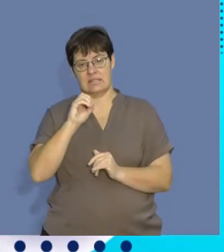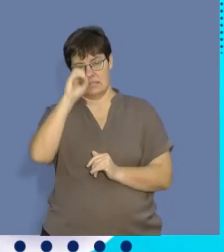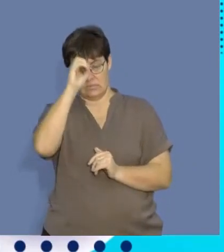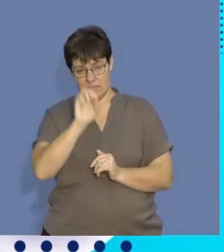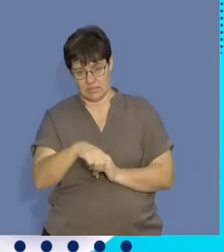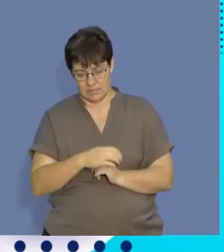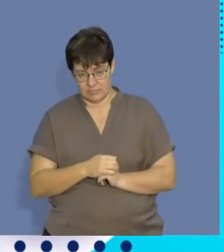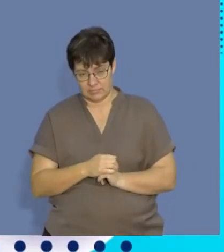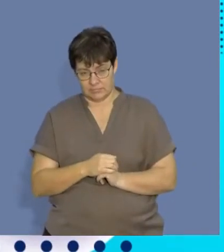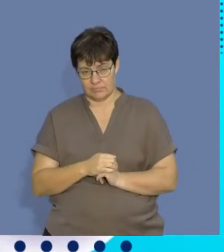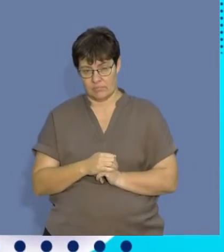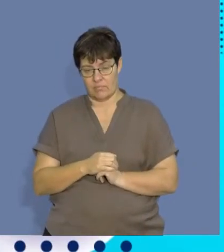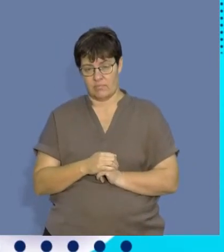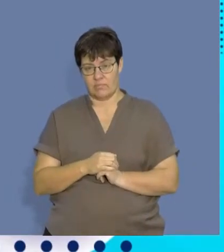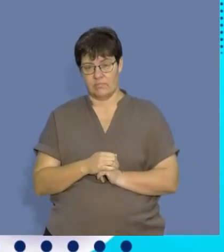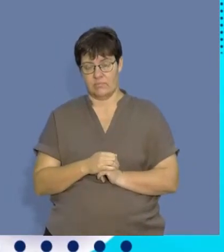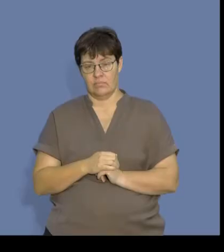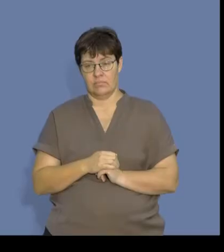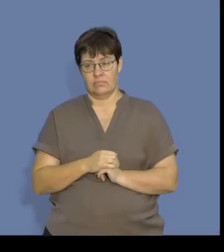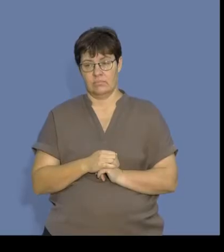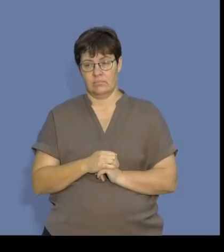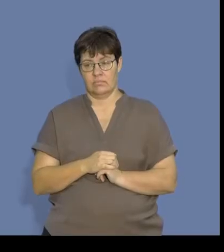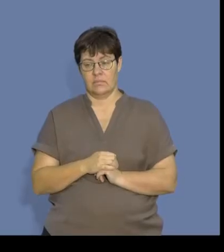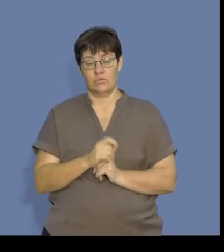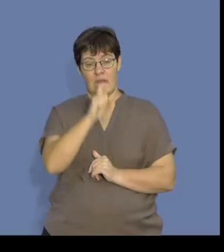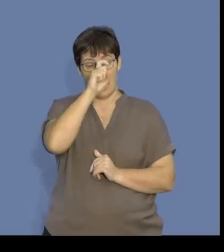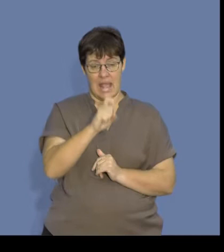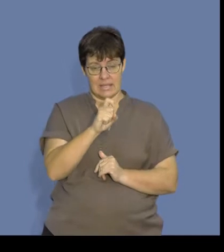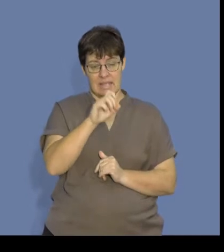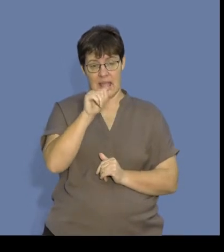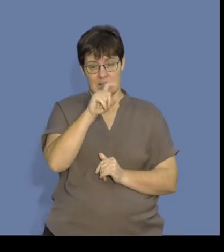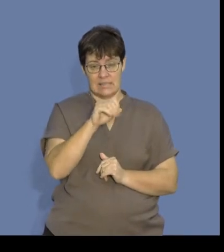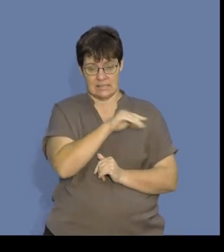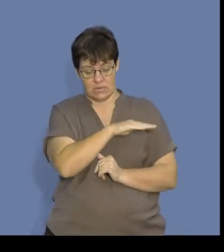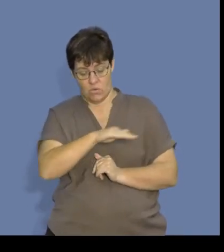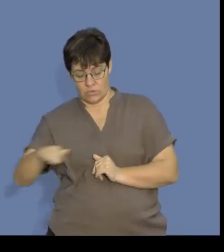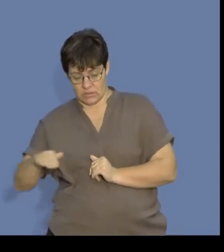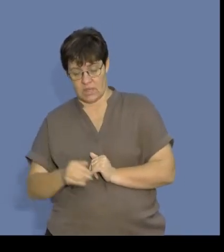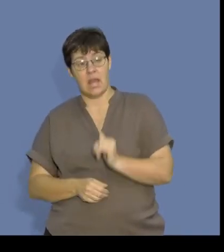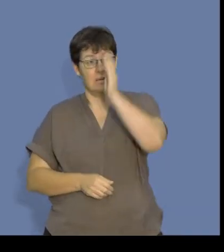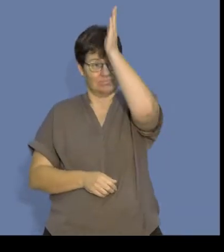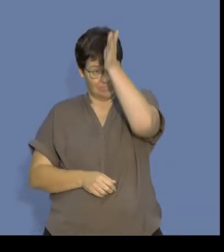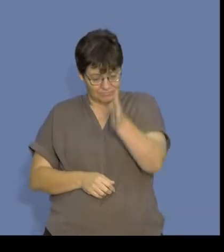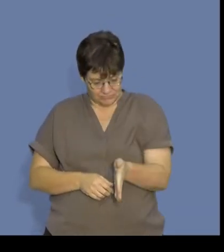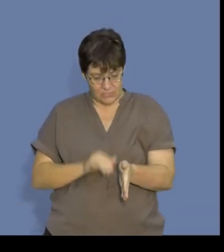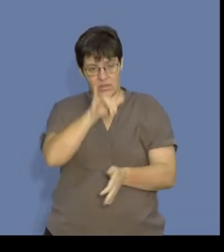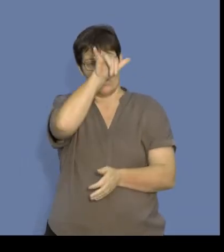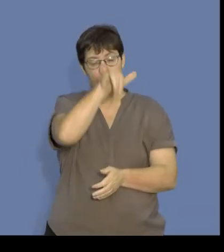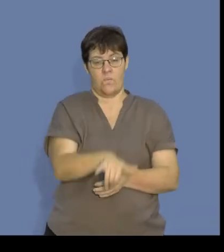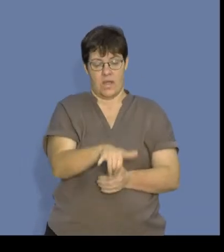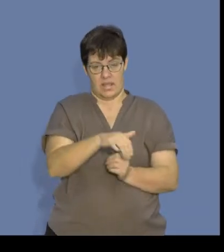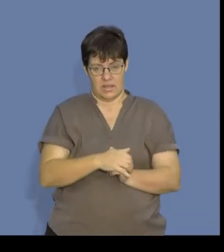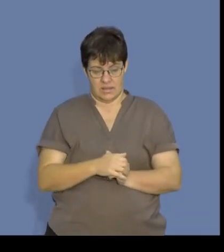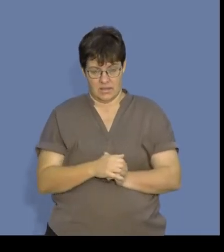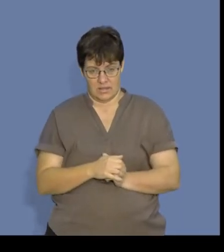90-degree. Now, the horizontal axis, we call it the x-axis. And then the vertical axis, we call